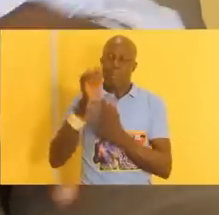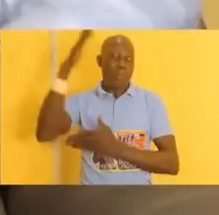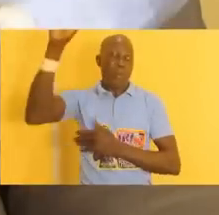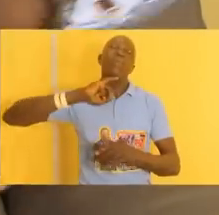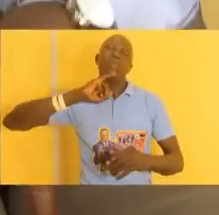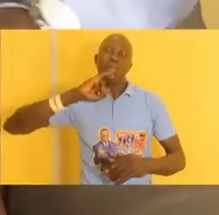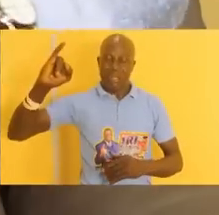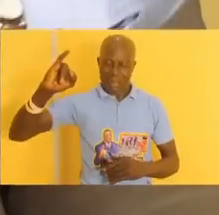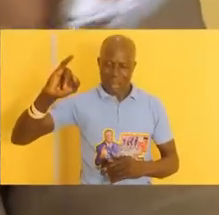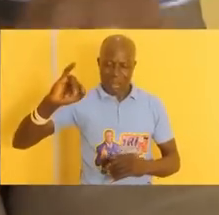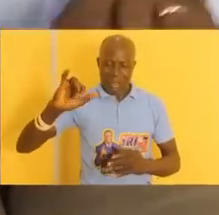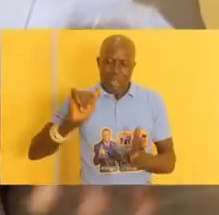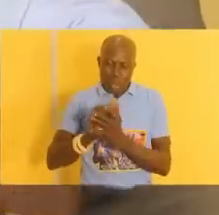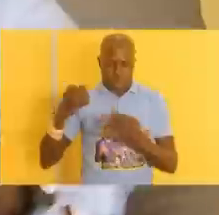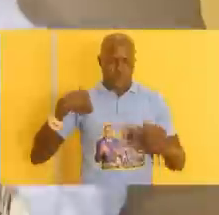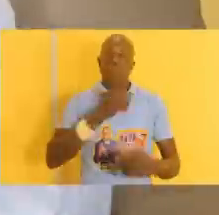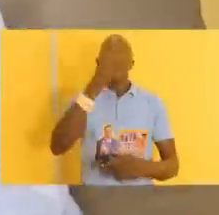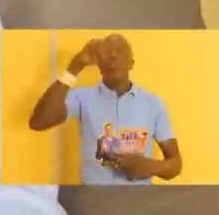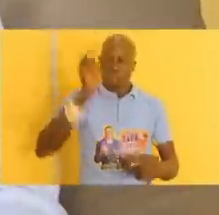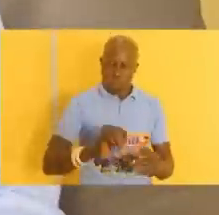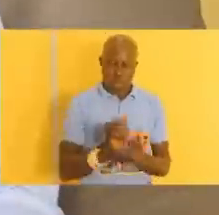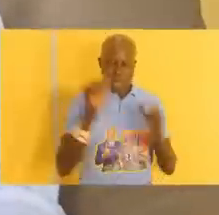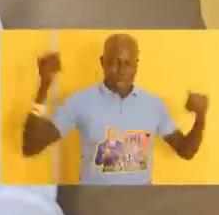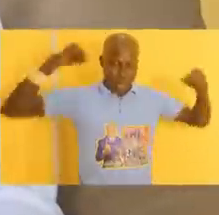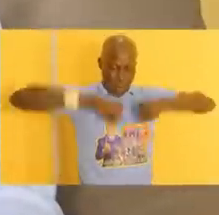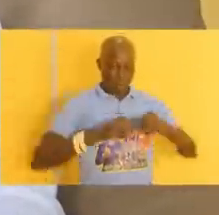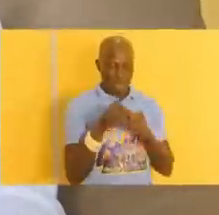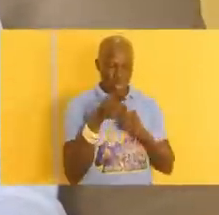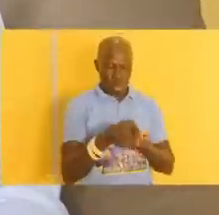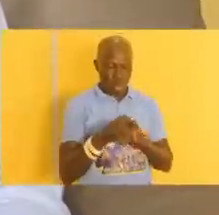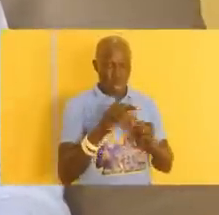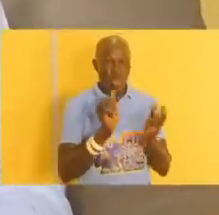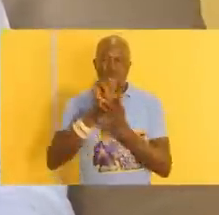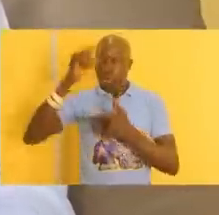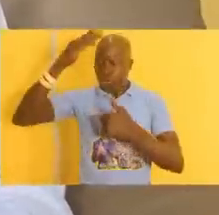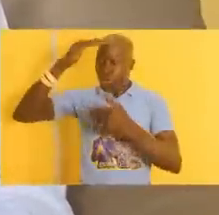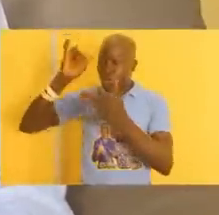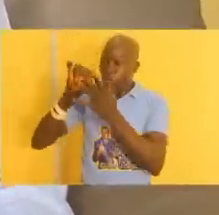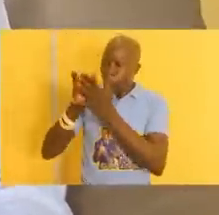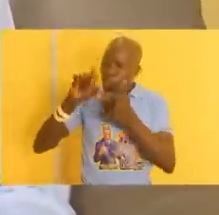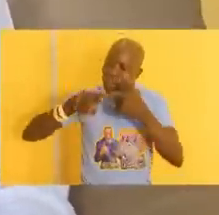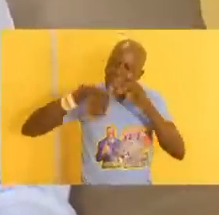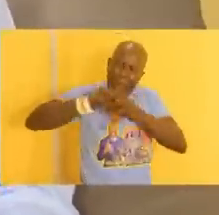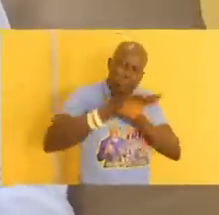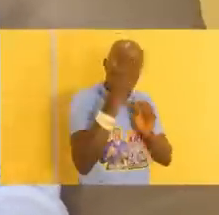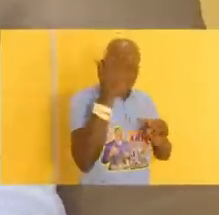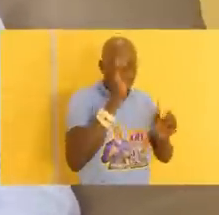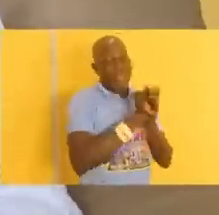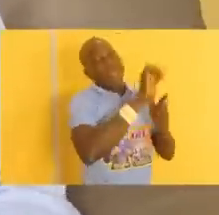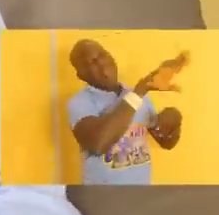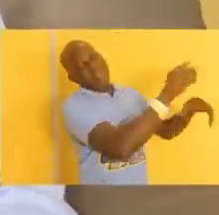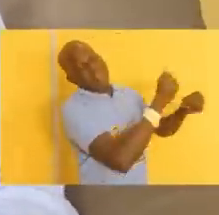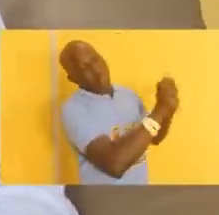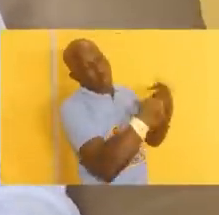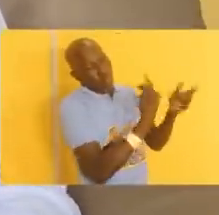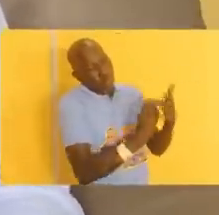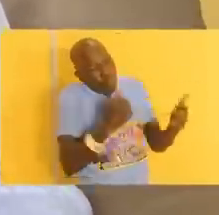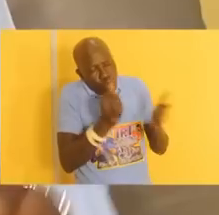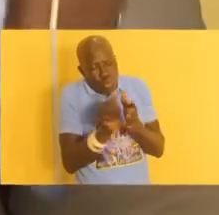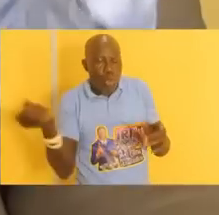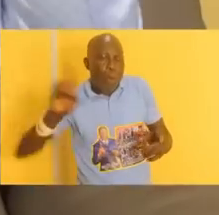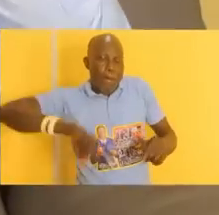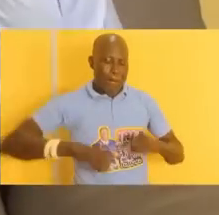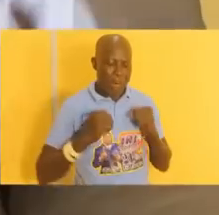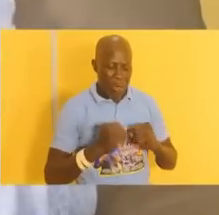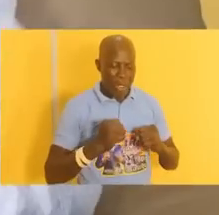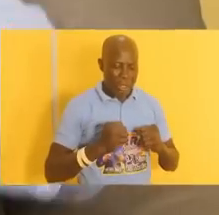power is. Agbodo o wo na lagbara. We must empower you. Eyin ti e ro pe e fe de ibi agbara. Those of you that think you want to get where power